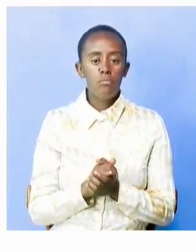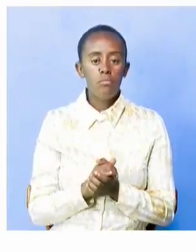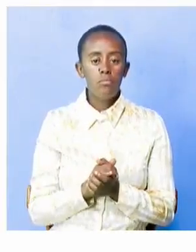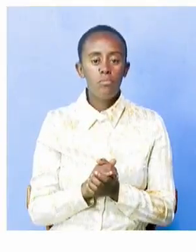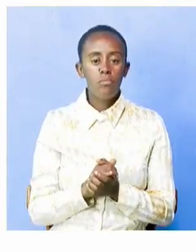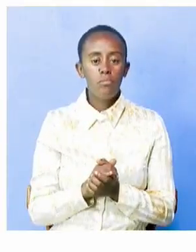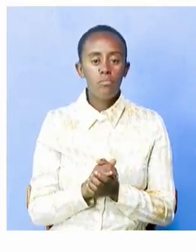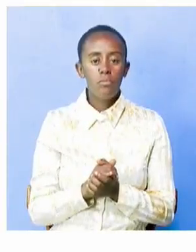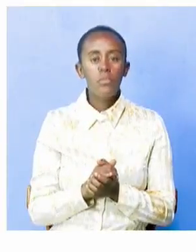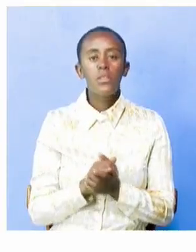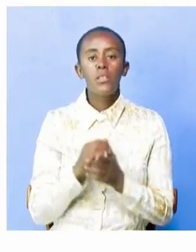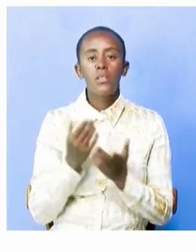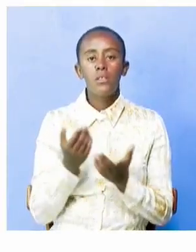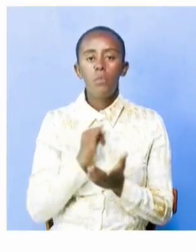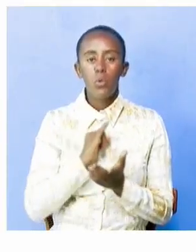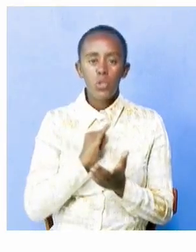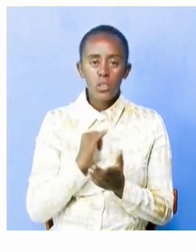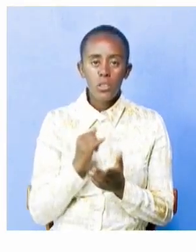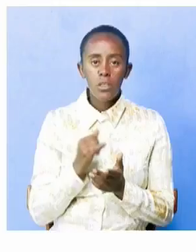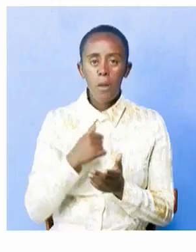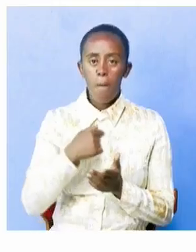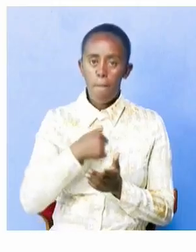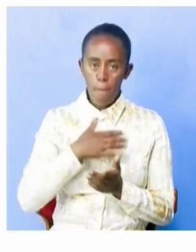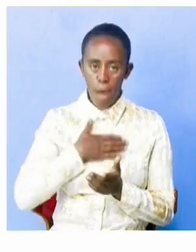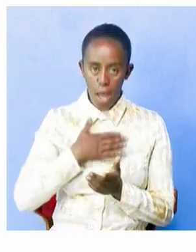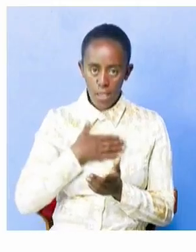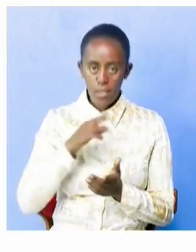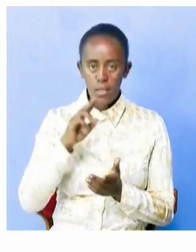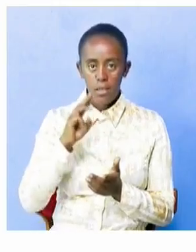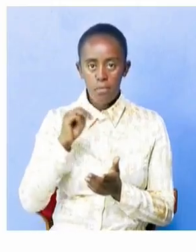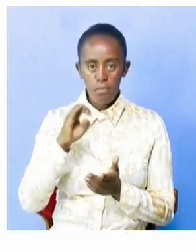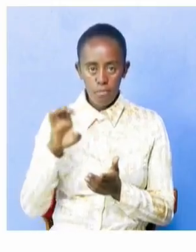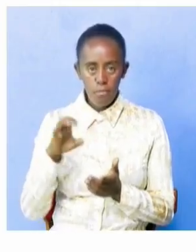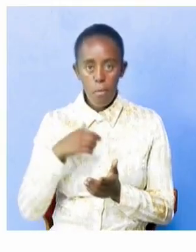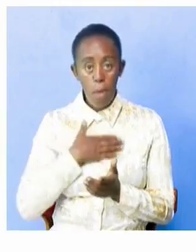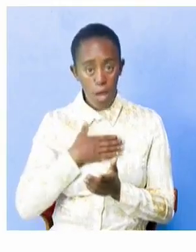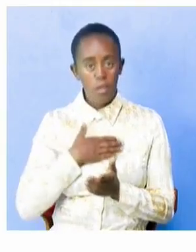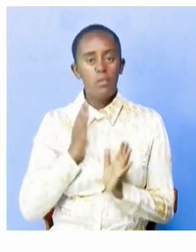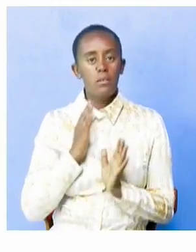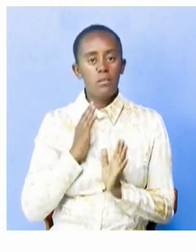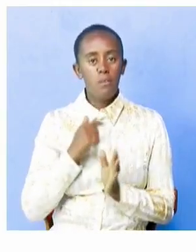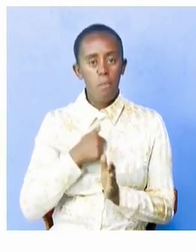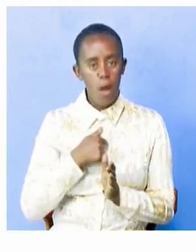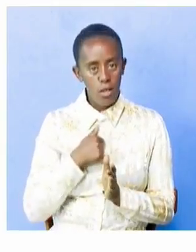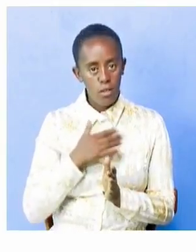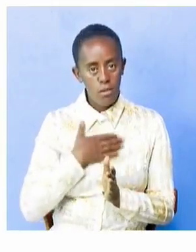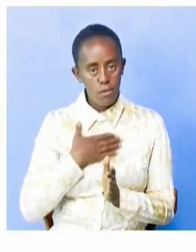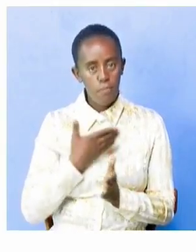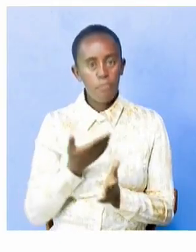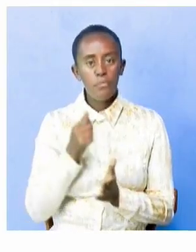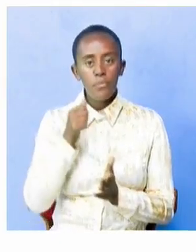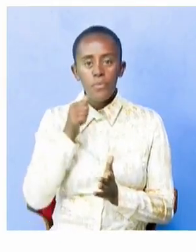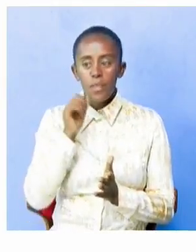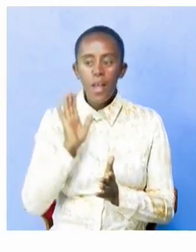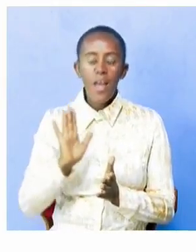pronouns, possessive pronouns like my, mine,